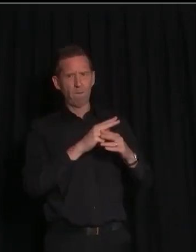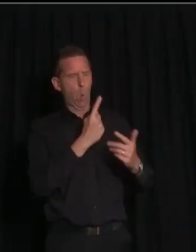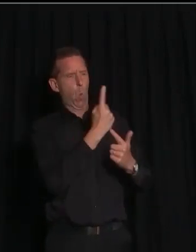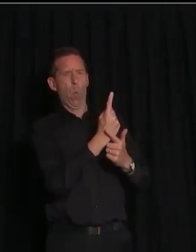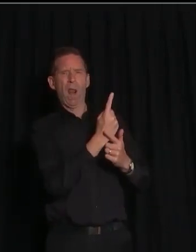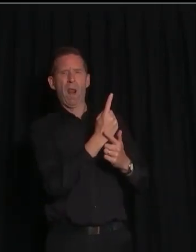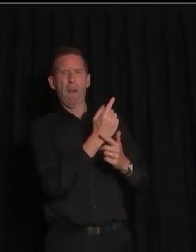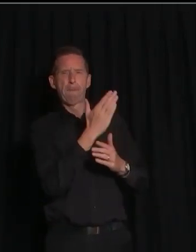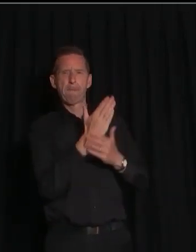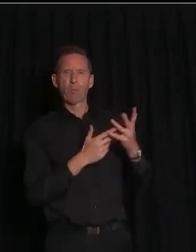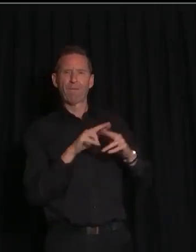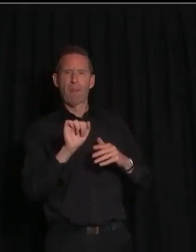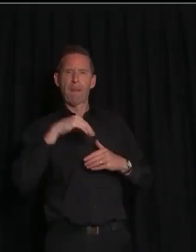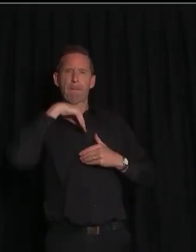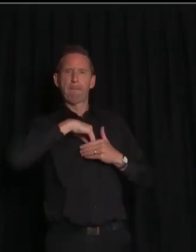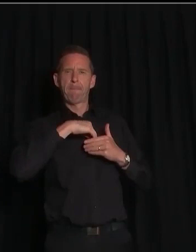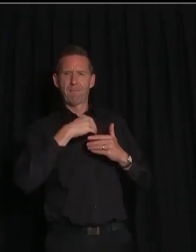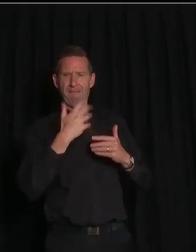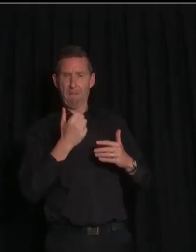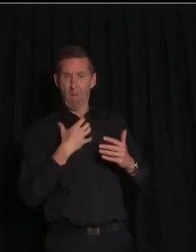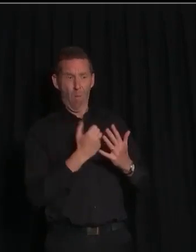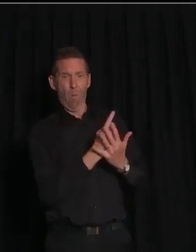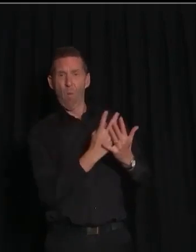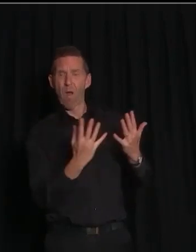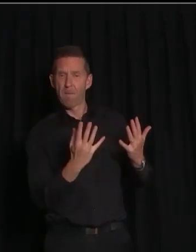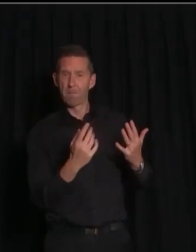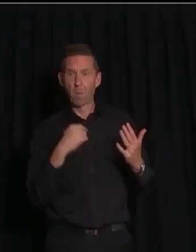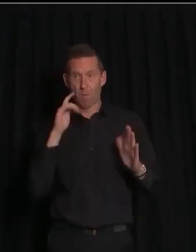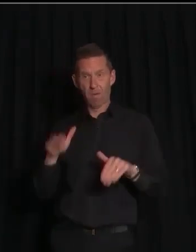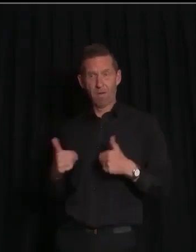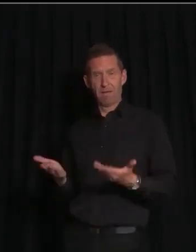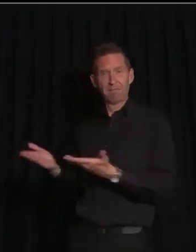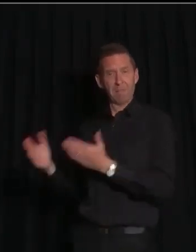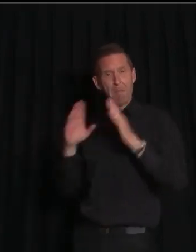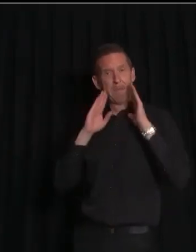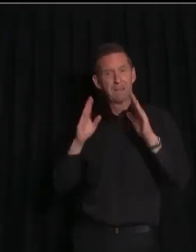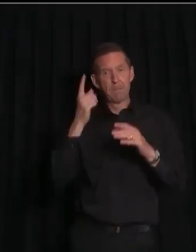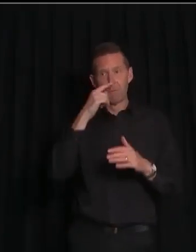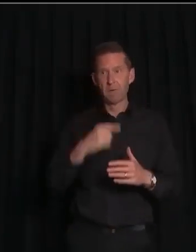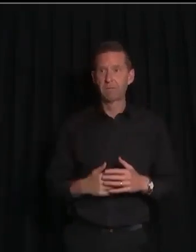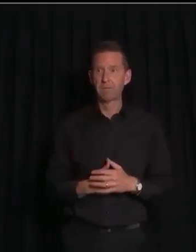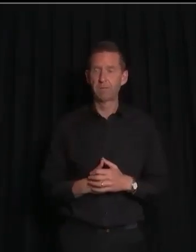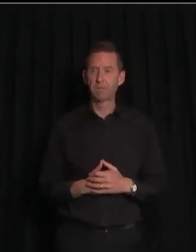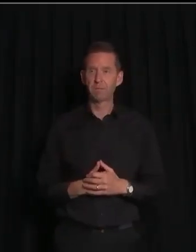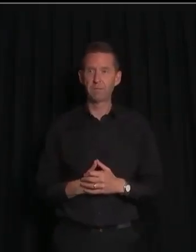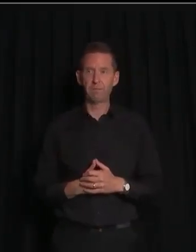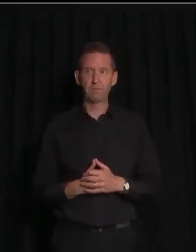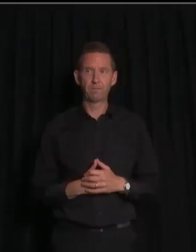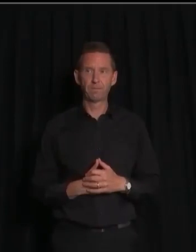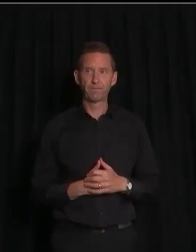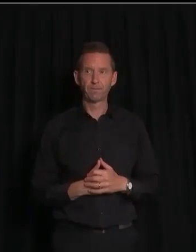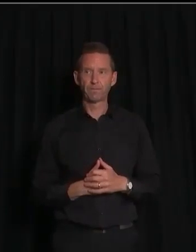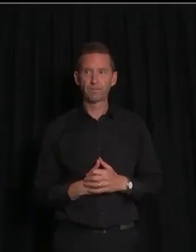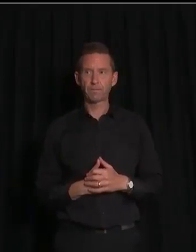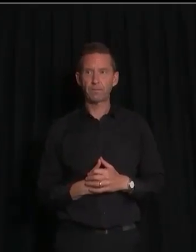So I'm going to present these amazing people, and I tried to print this, so I wouldn't do like this,